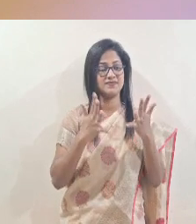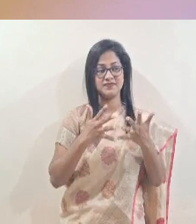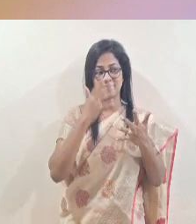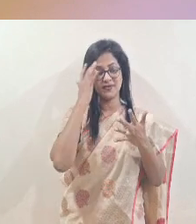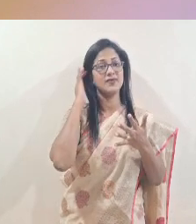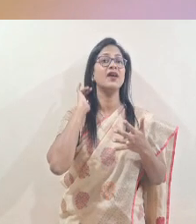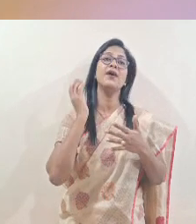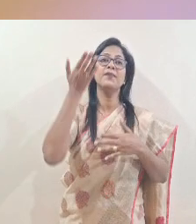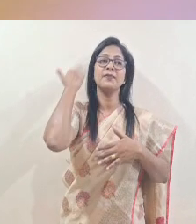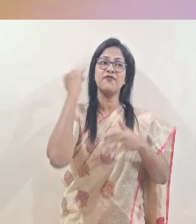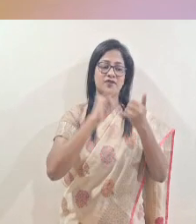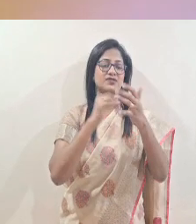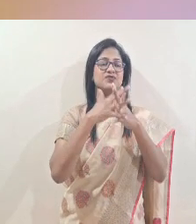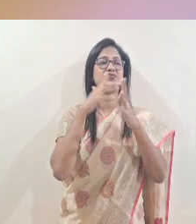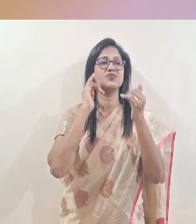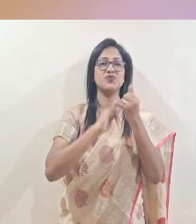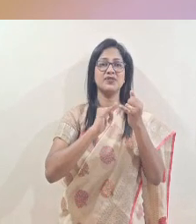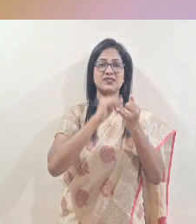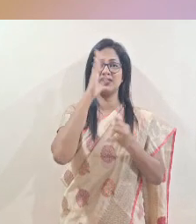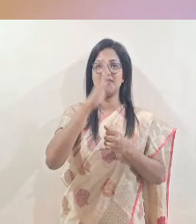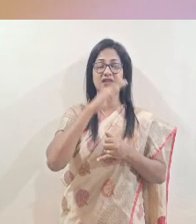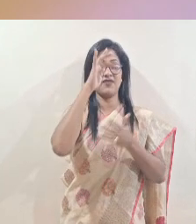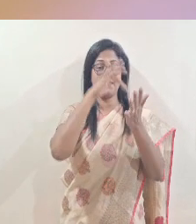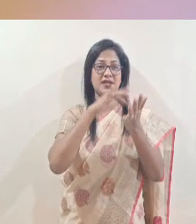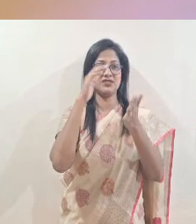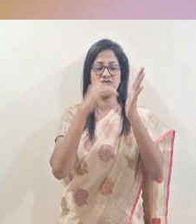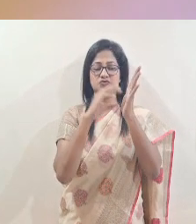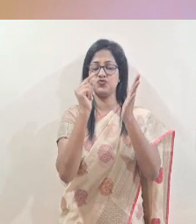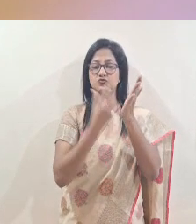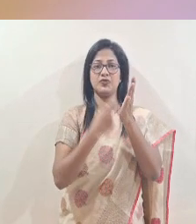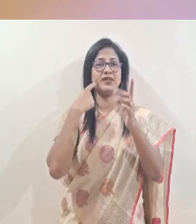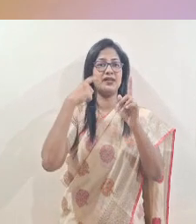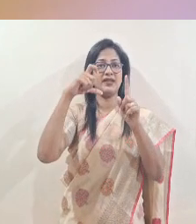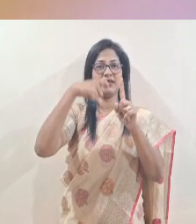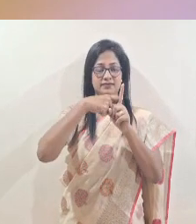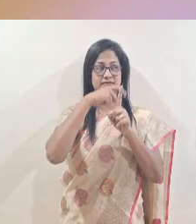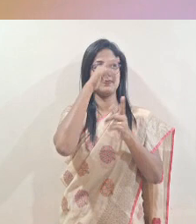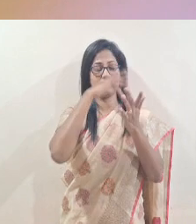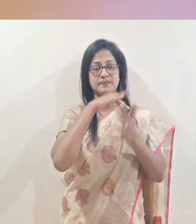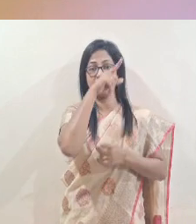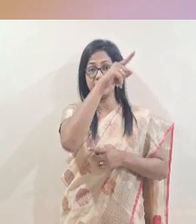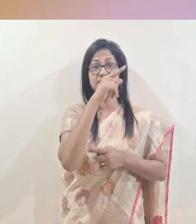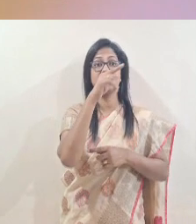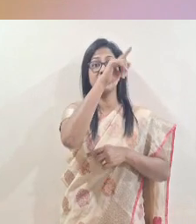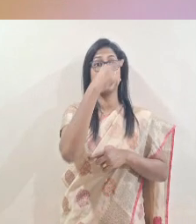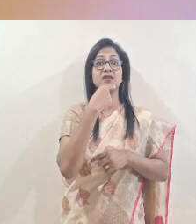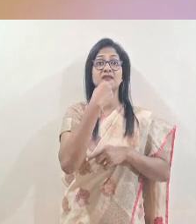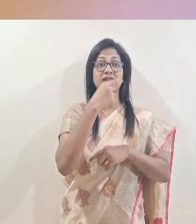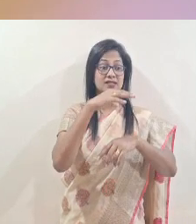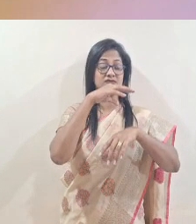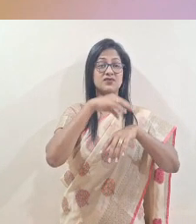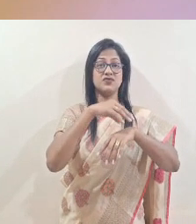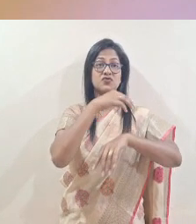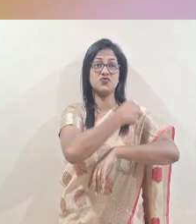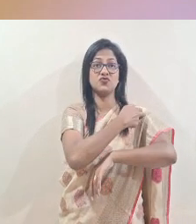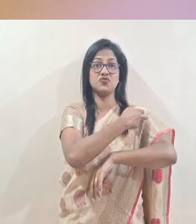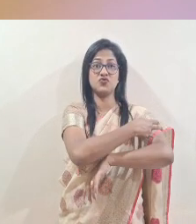Railways a couple of days back in Zurich, and they said that Switzerland itself